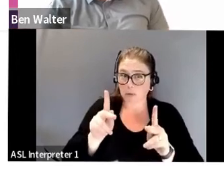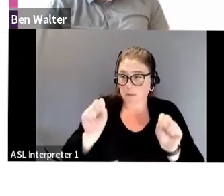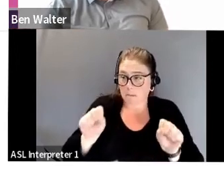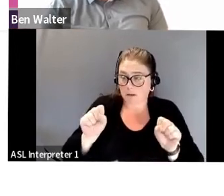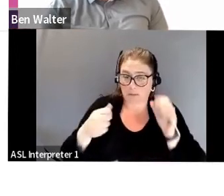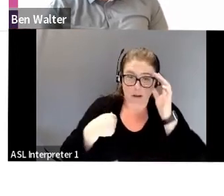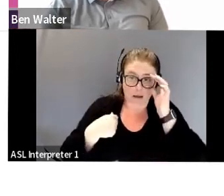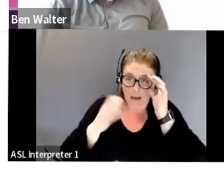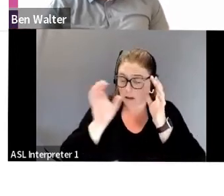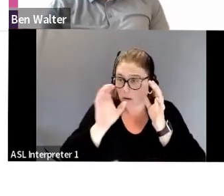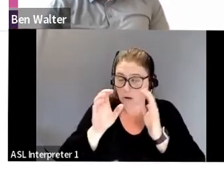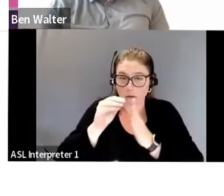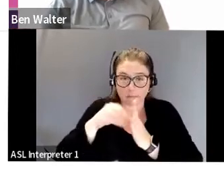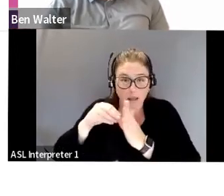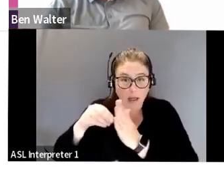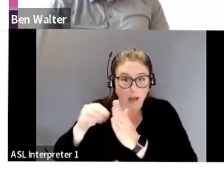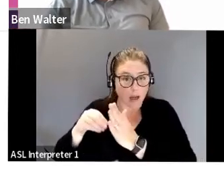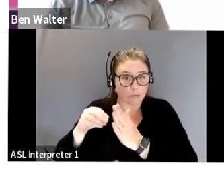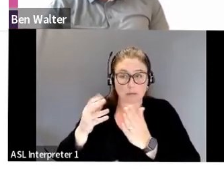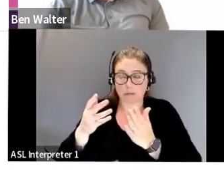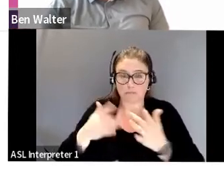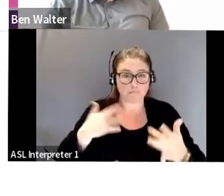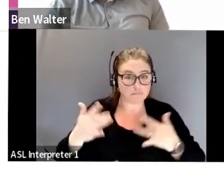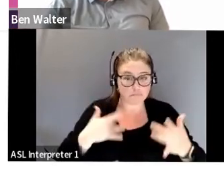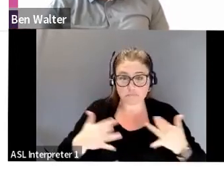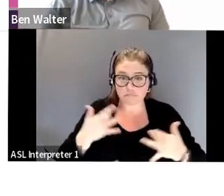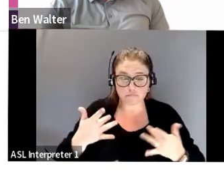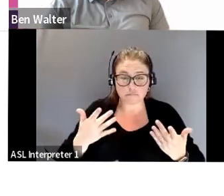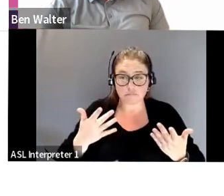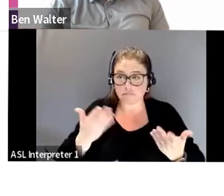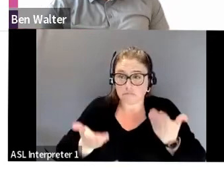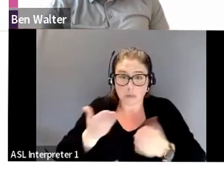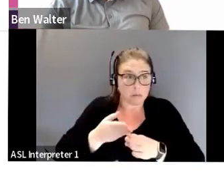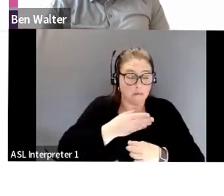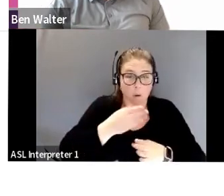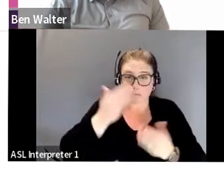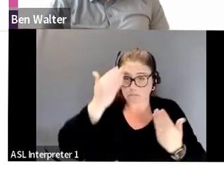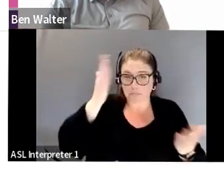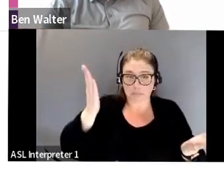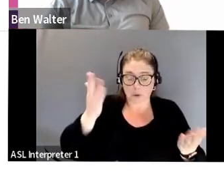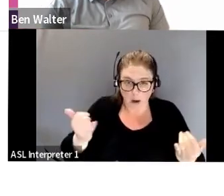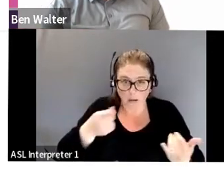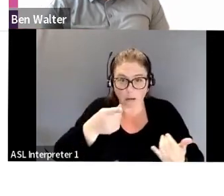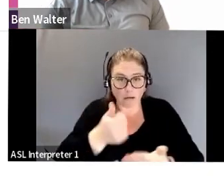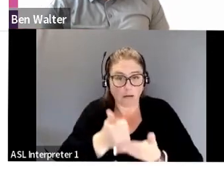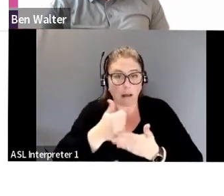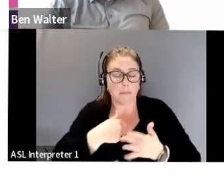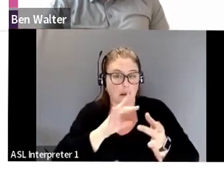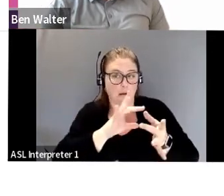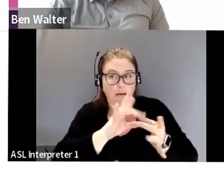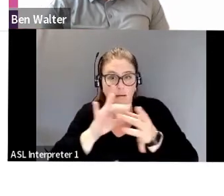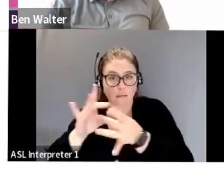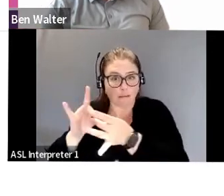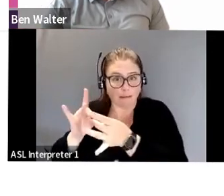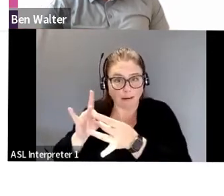exciting, right? 155 funding opportunities that I may not have known about before today. So obviously that is